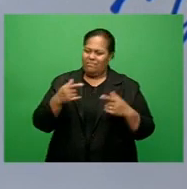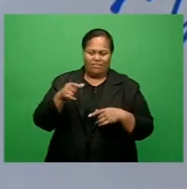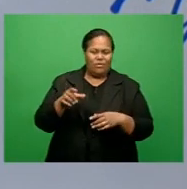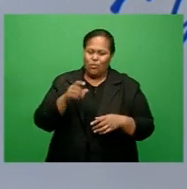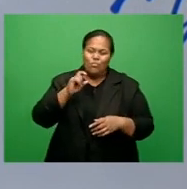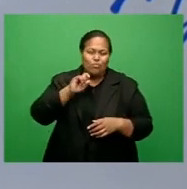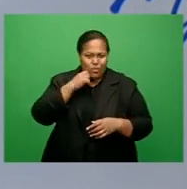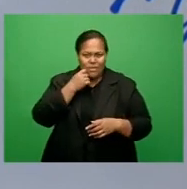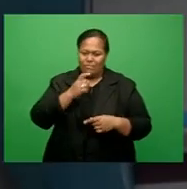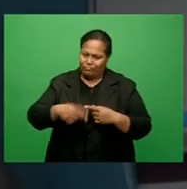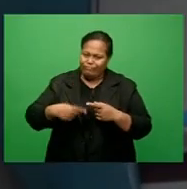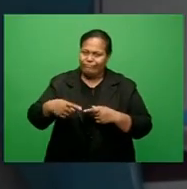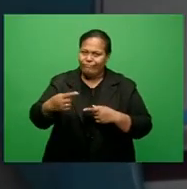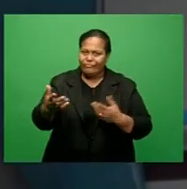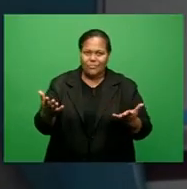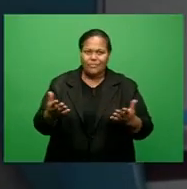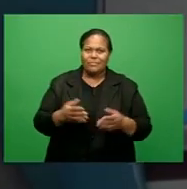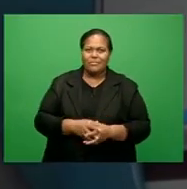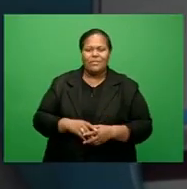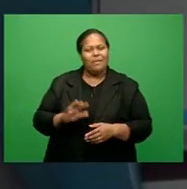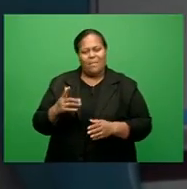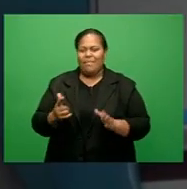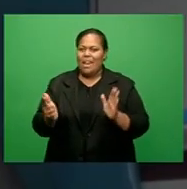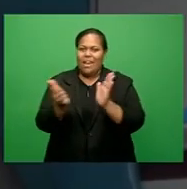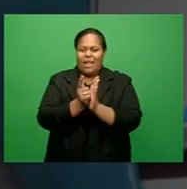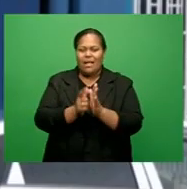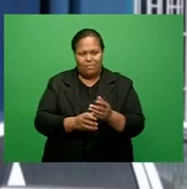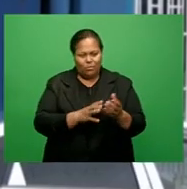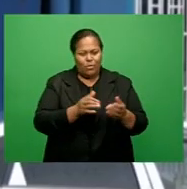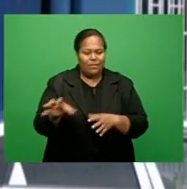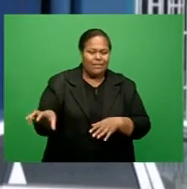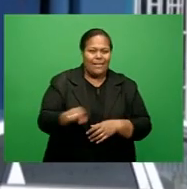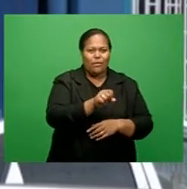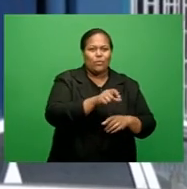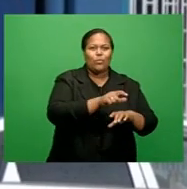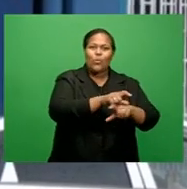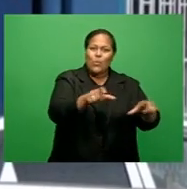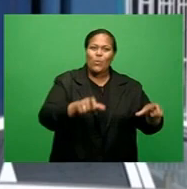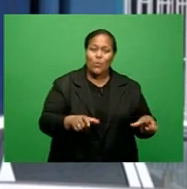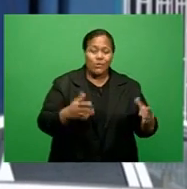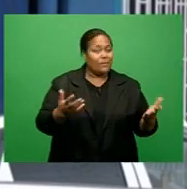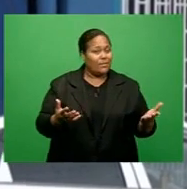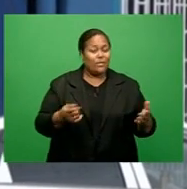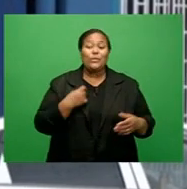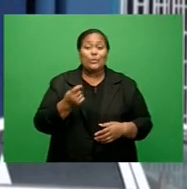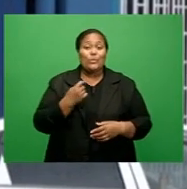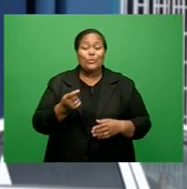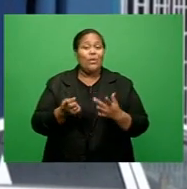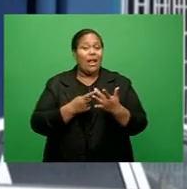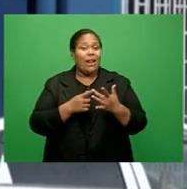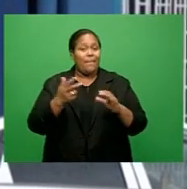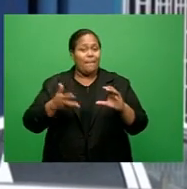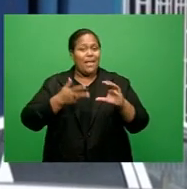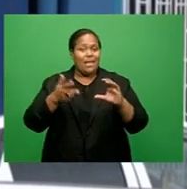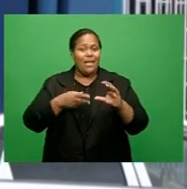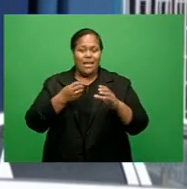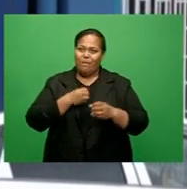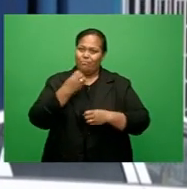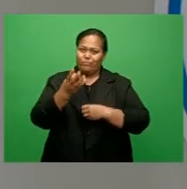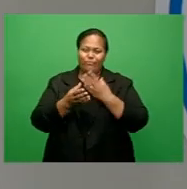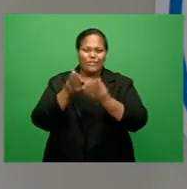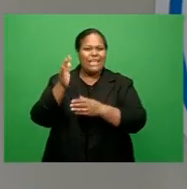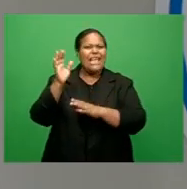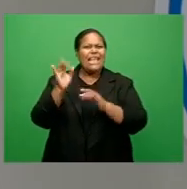proceed any further, he will consider legal advice. Saneem is expected to hold another press conference on Monday. Pranita